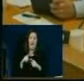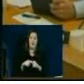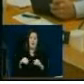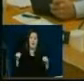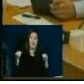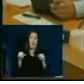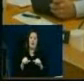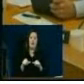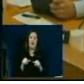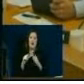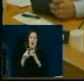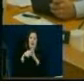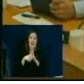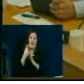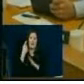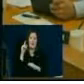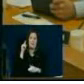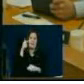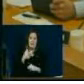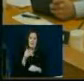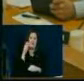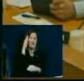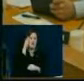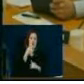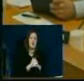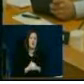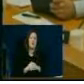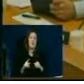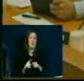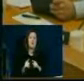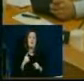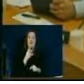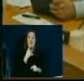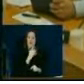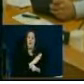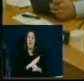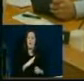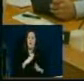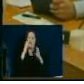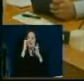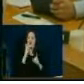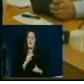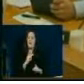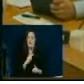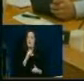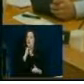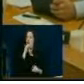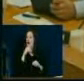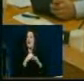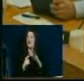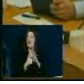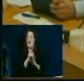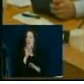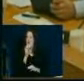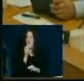fund in some way down the road. But it was told to the Board of Education that it was not in legal